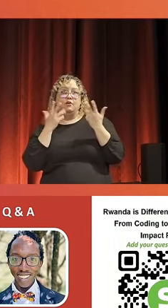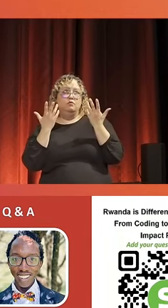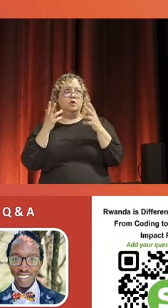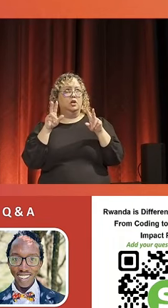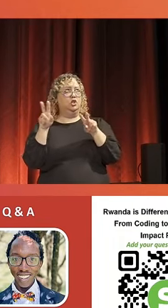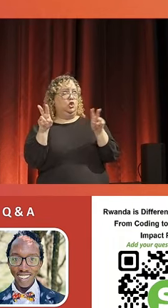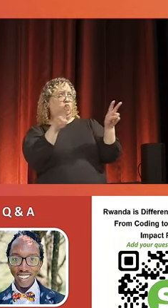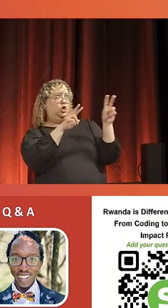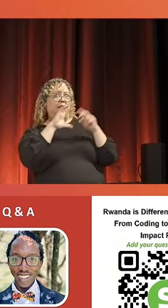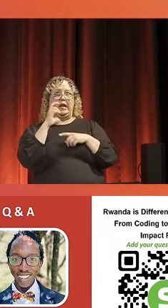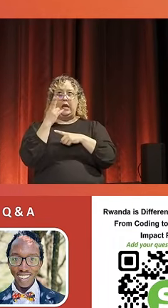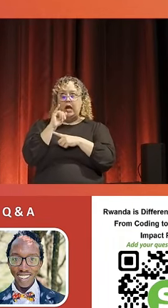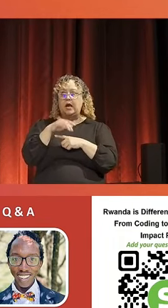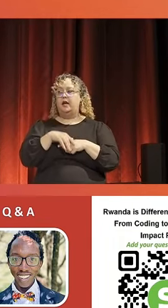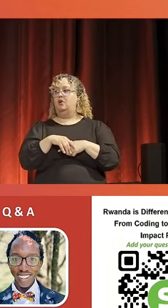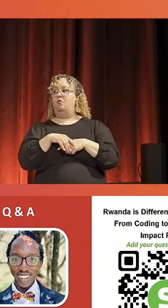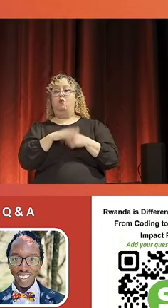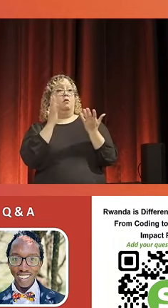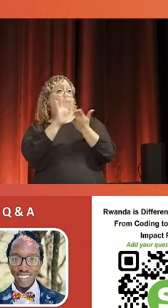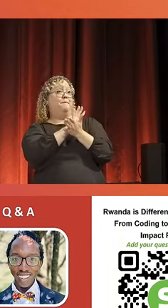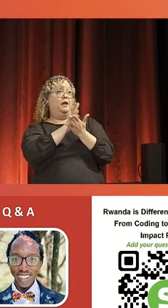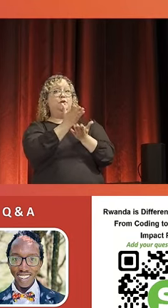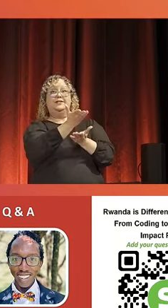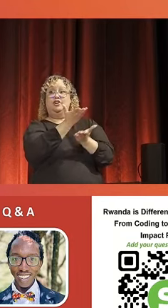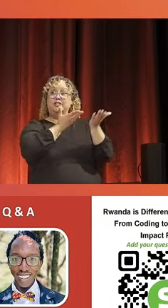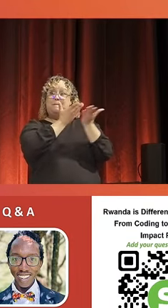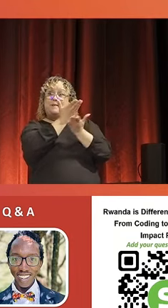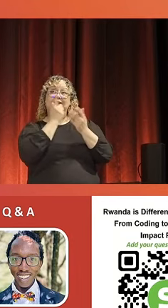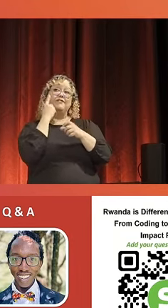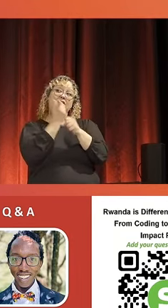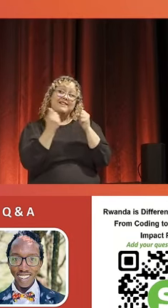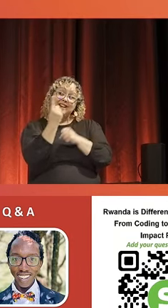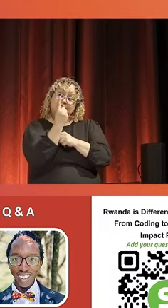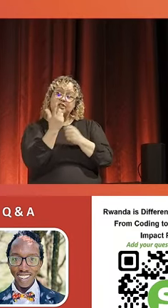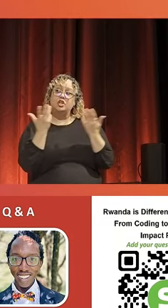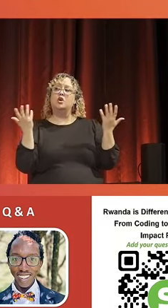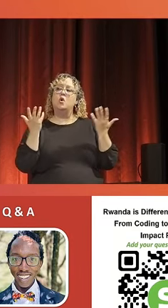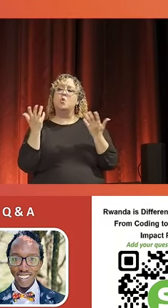have seen some of us maybe attend to?